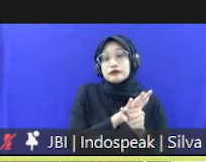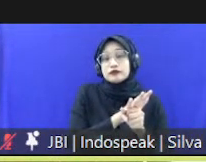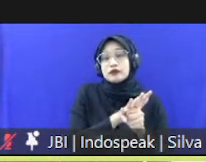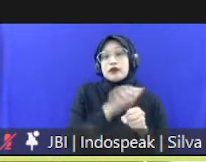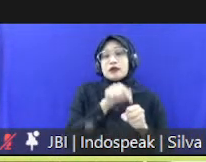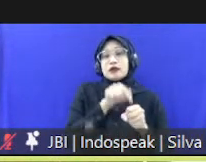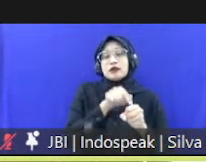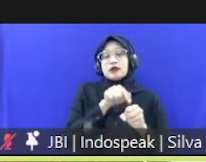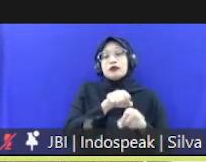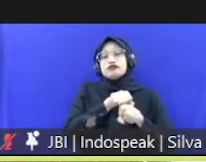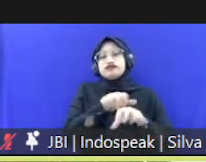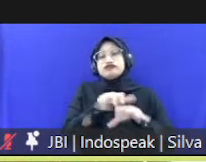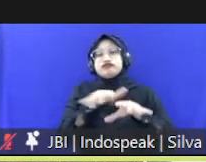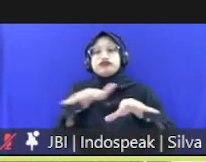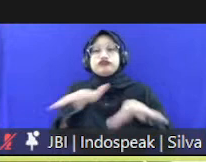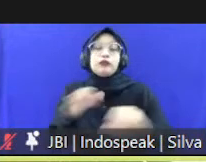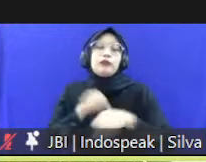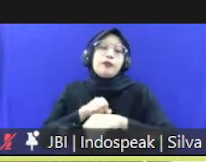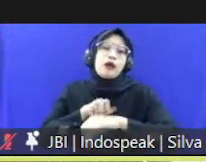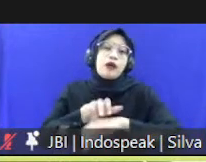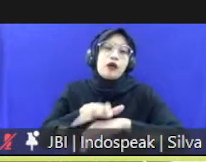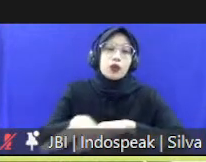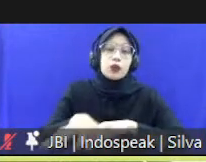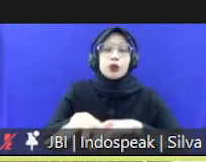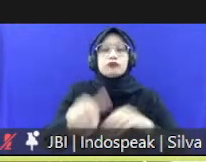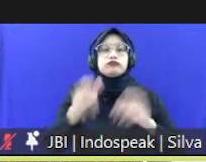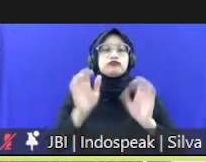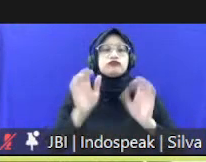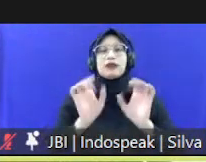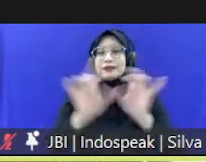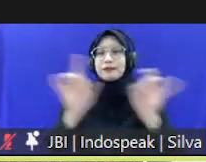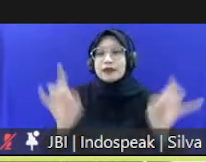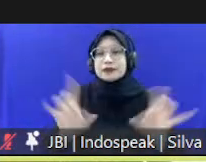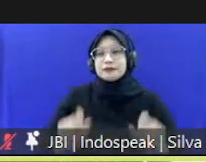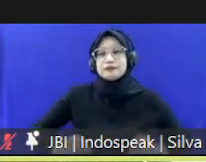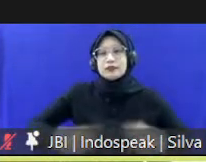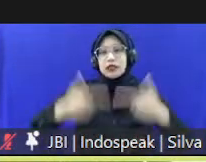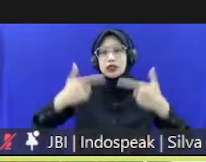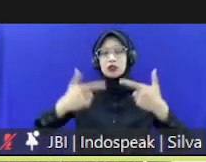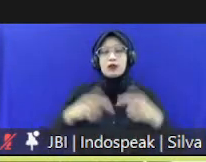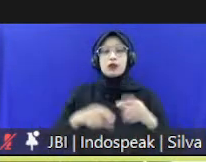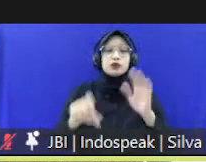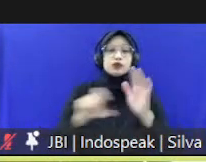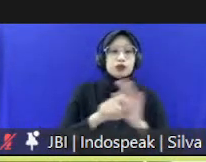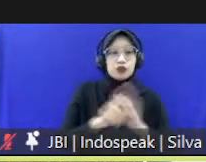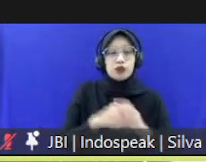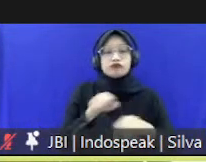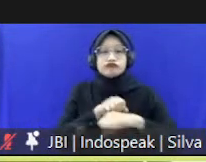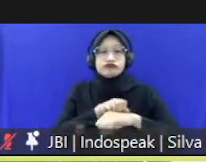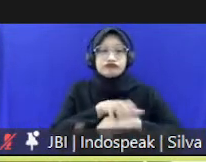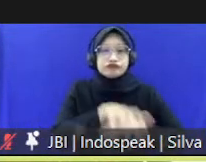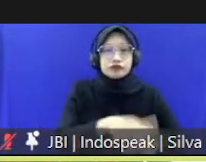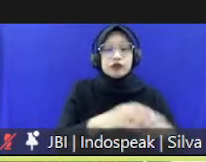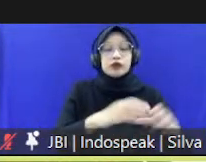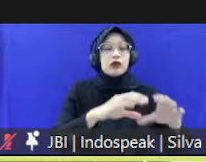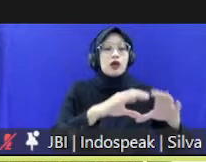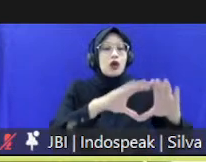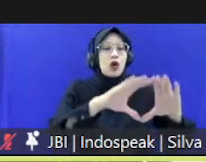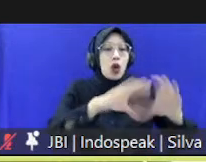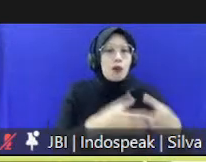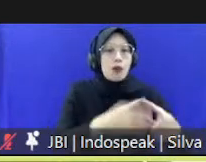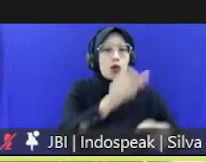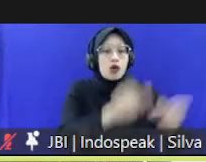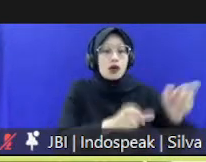many multidimensional elements, start from the vulnerable population and also the transmission